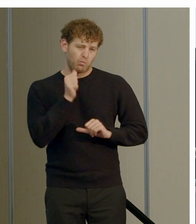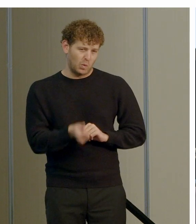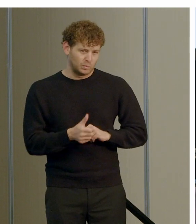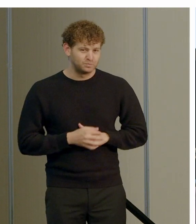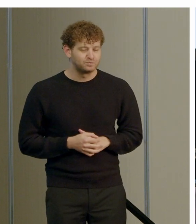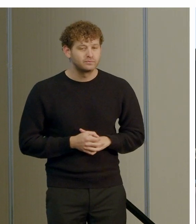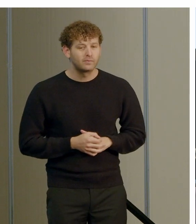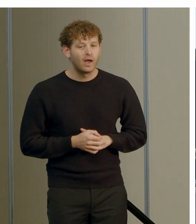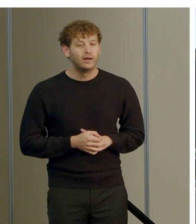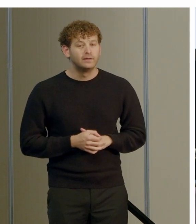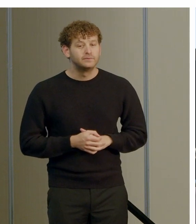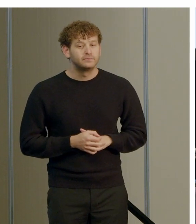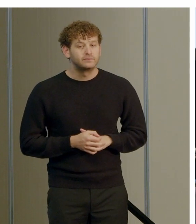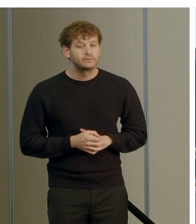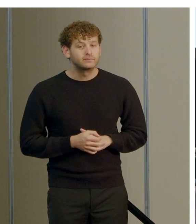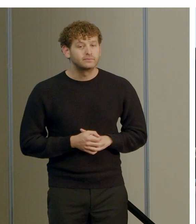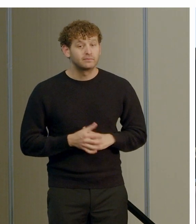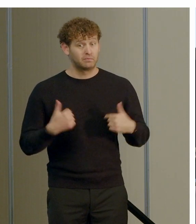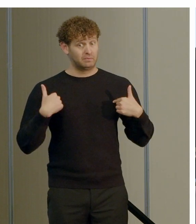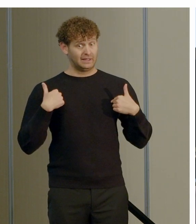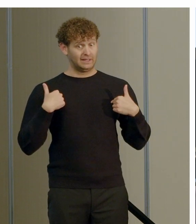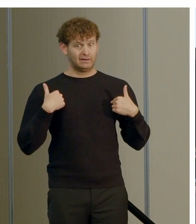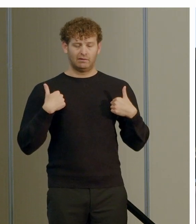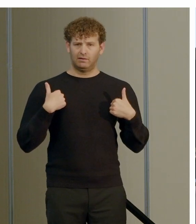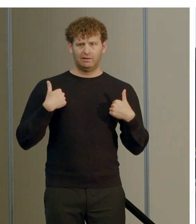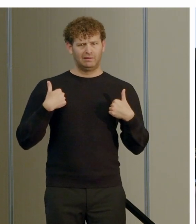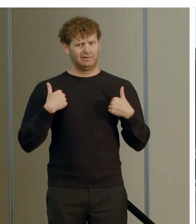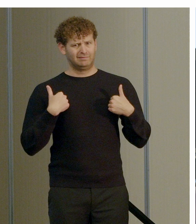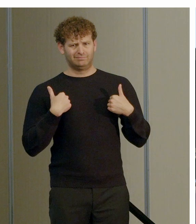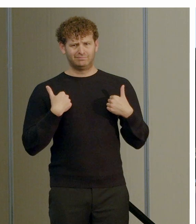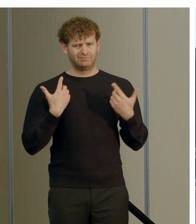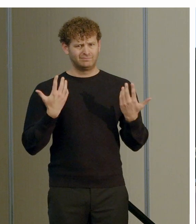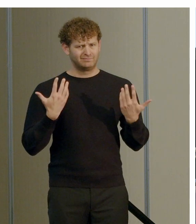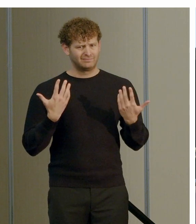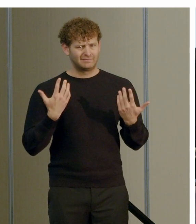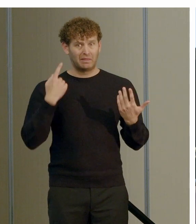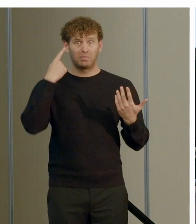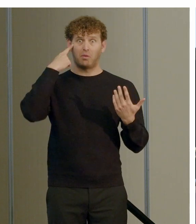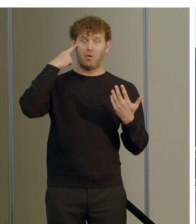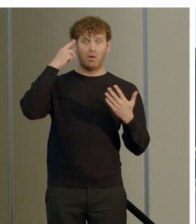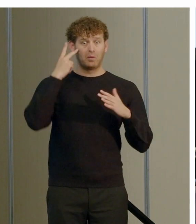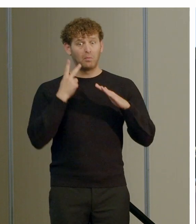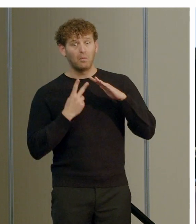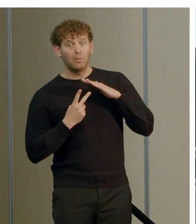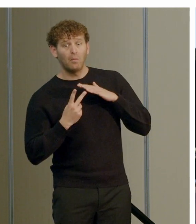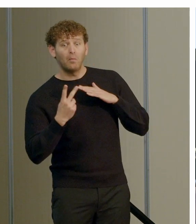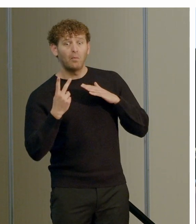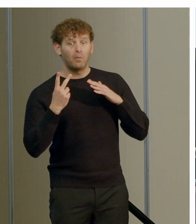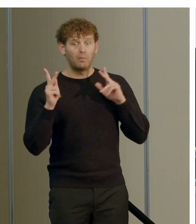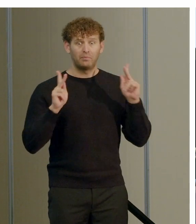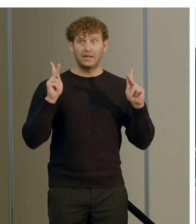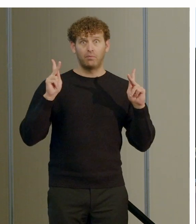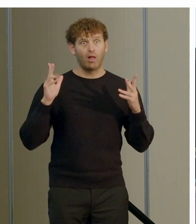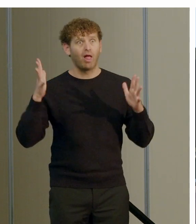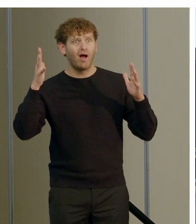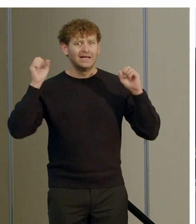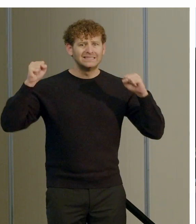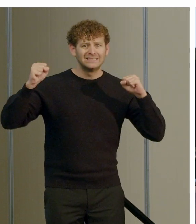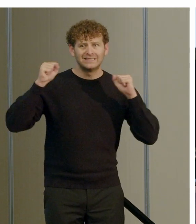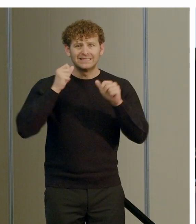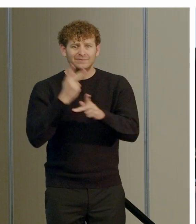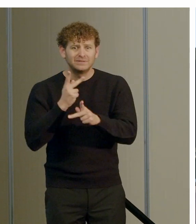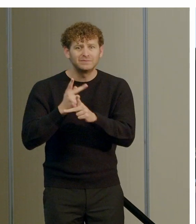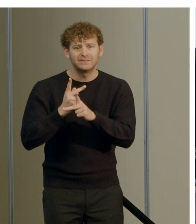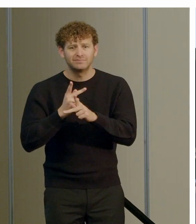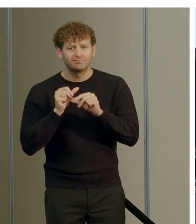I never ever thought that that would, elicit any type of applause because it is kind of crazy in this